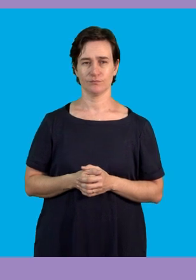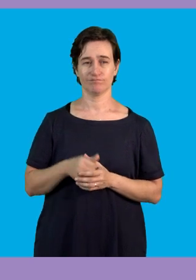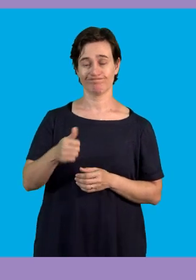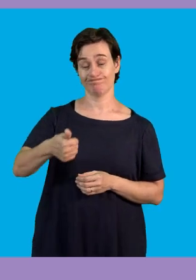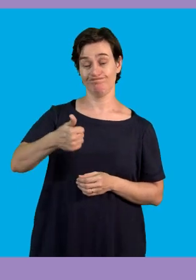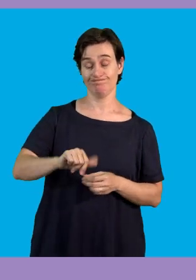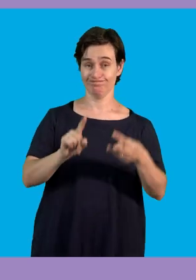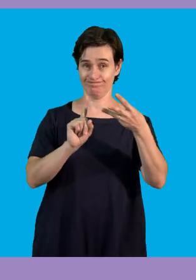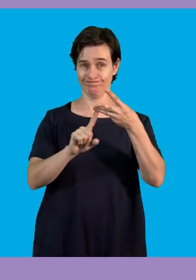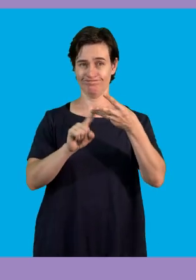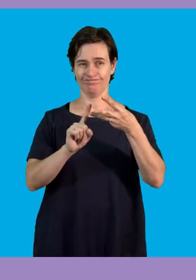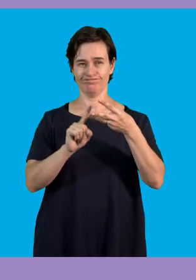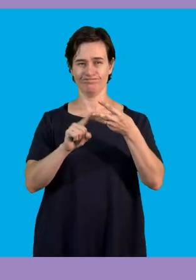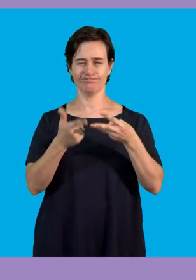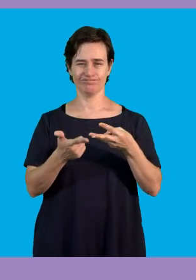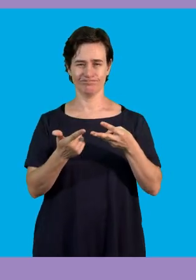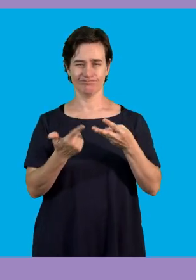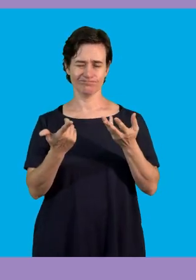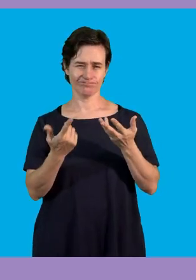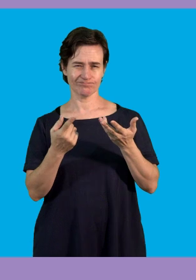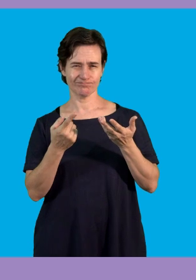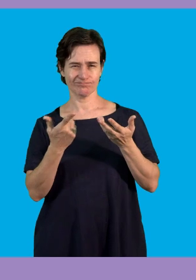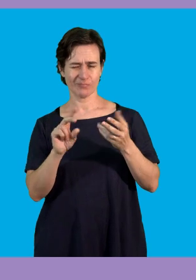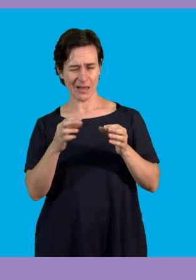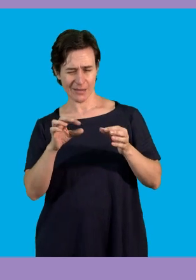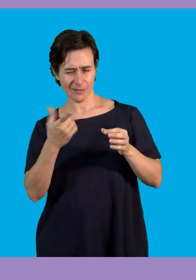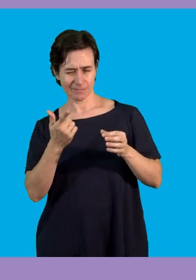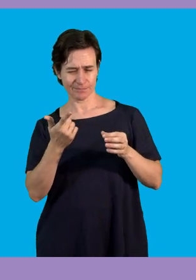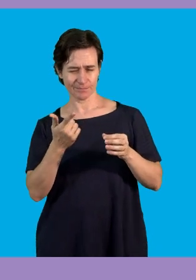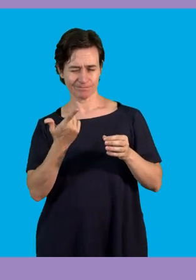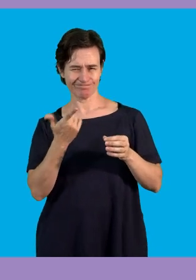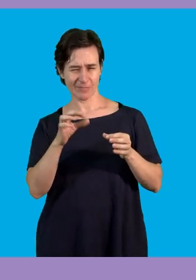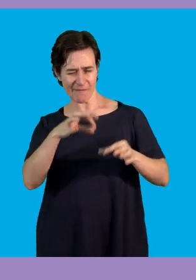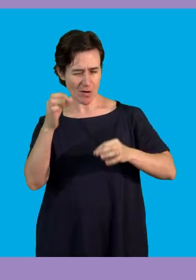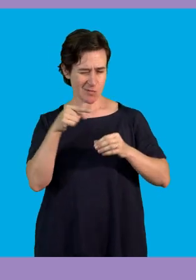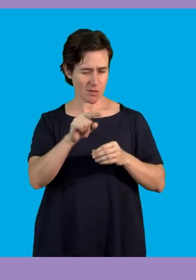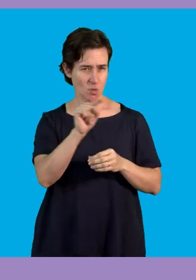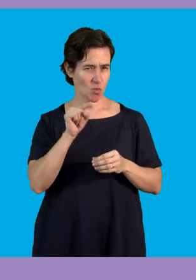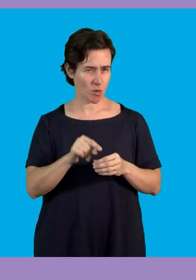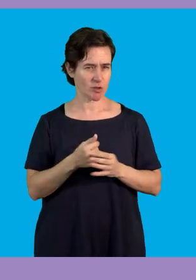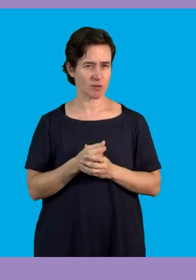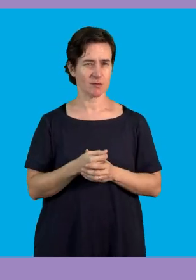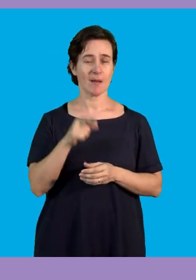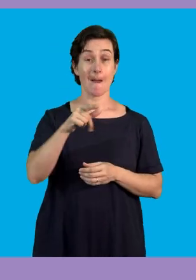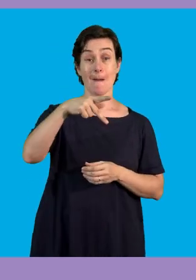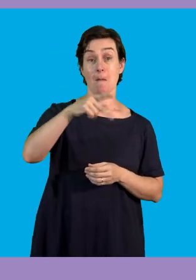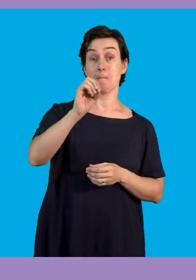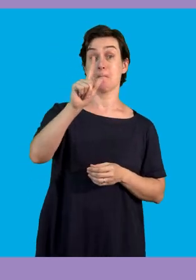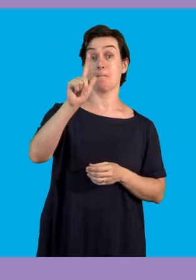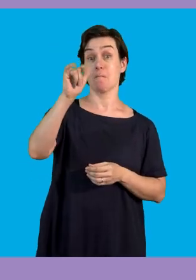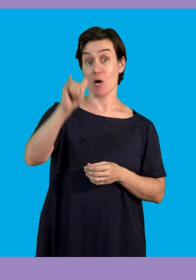Let's move on to the next one. Evaluate the expression. We are given a polynomial